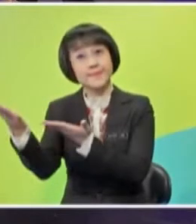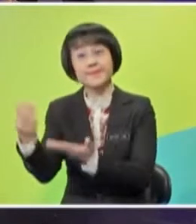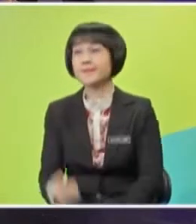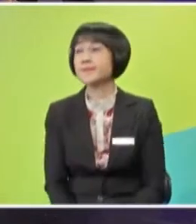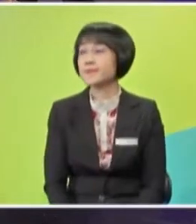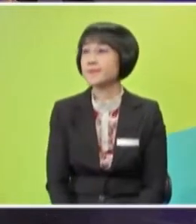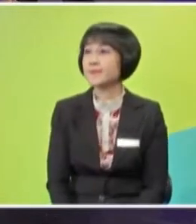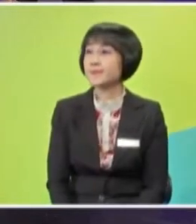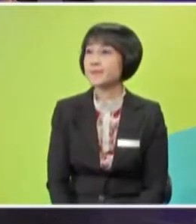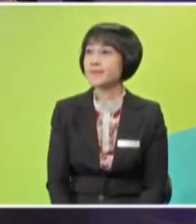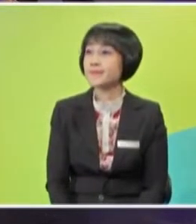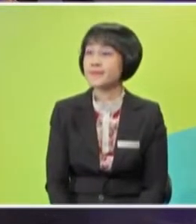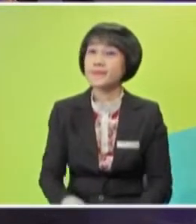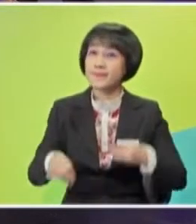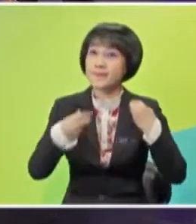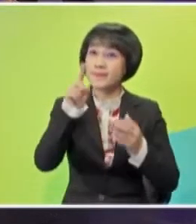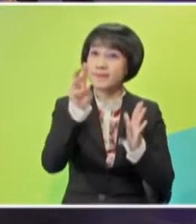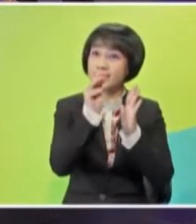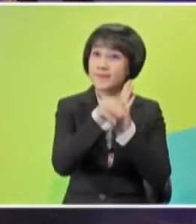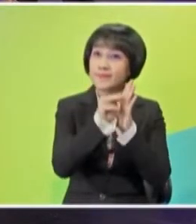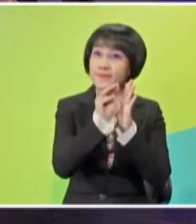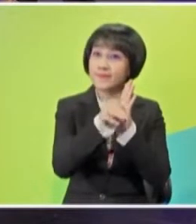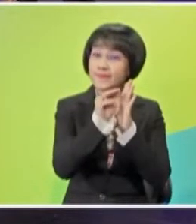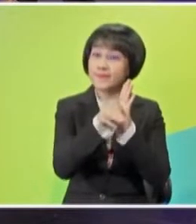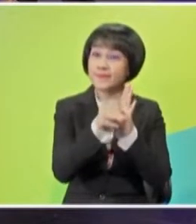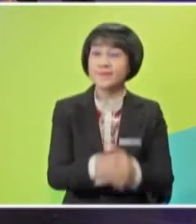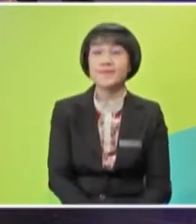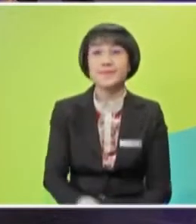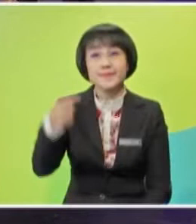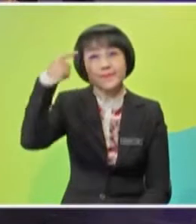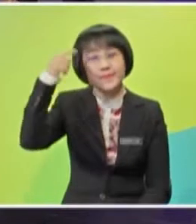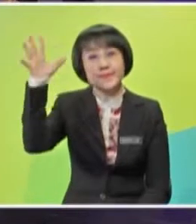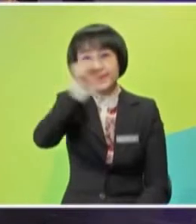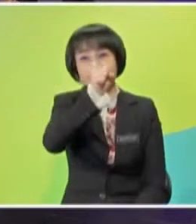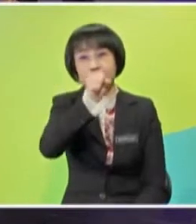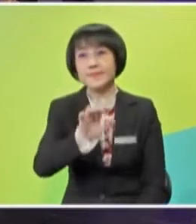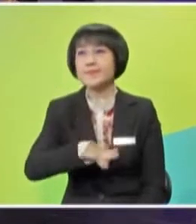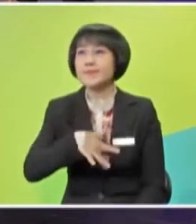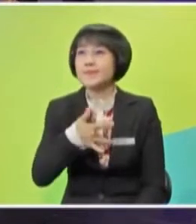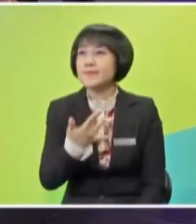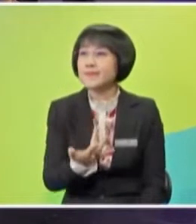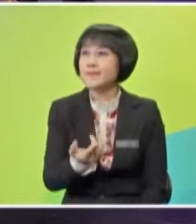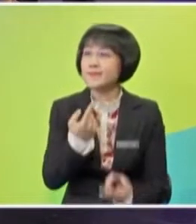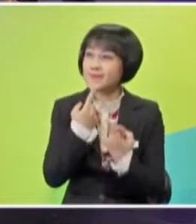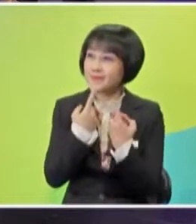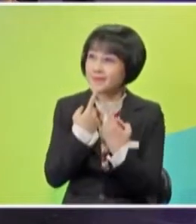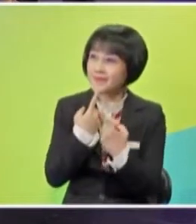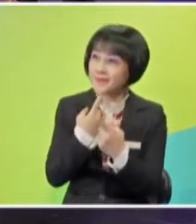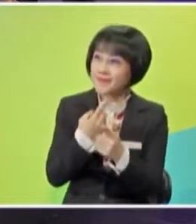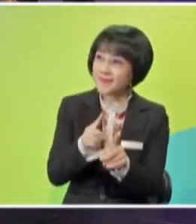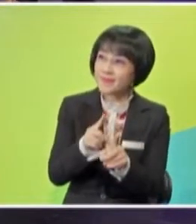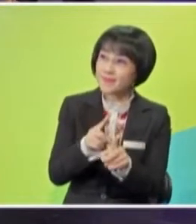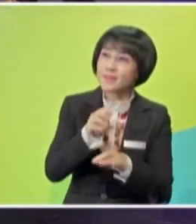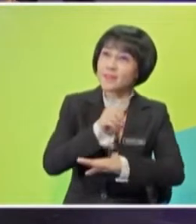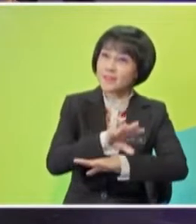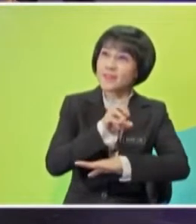few, 1 minute. Okay, everybody? Make a guess. So if you feel that the answer is advice,